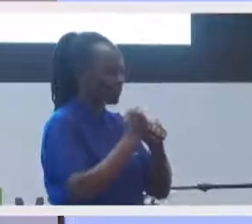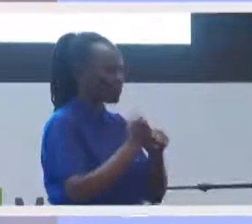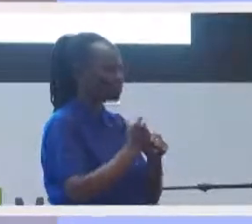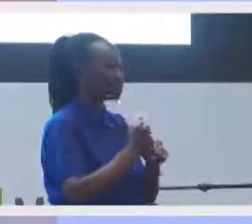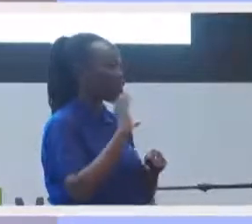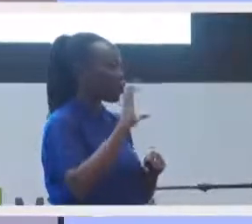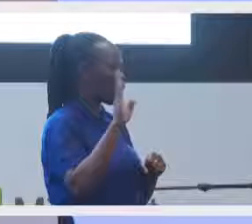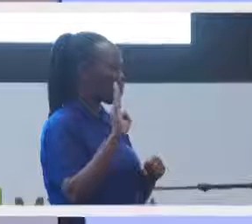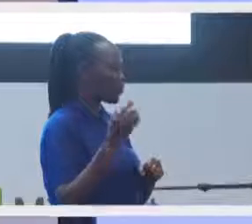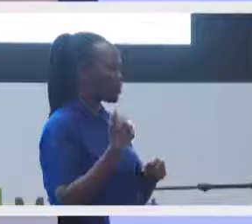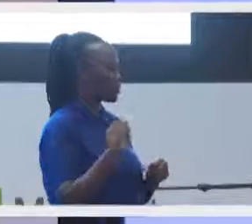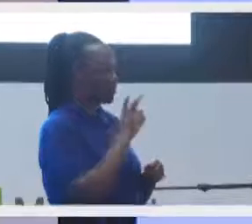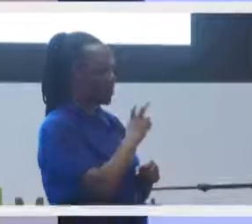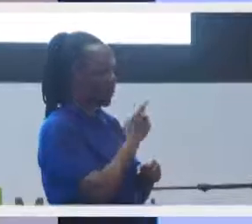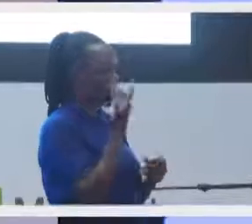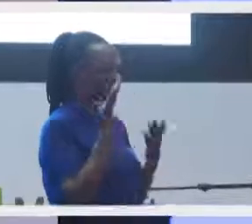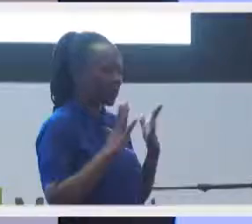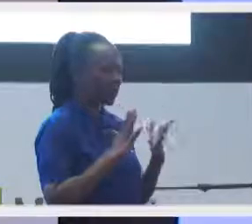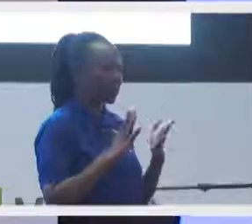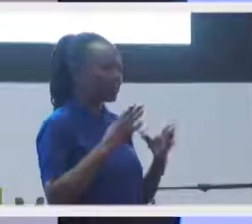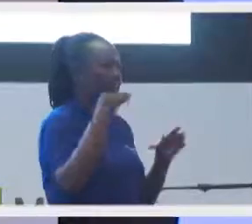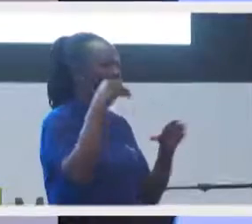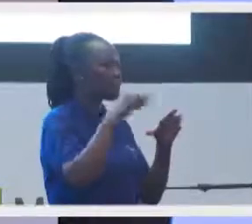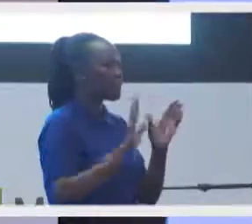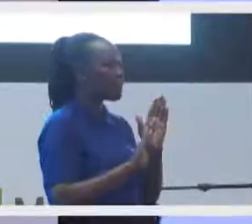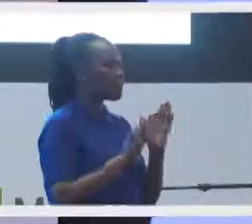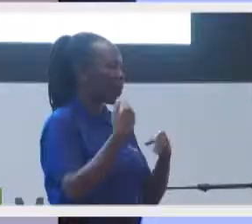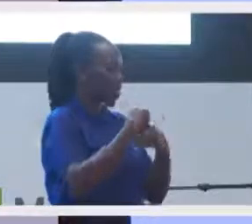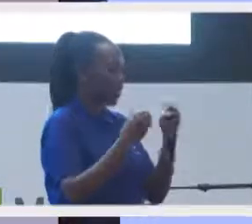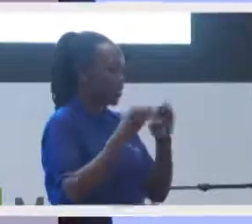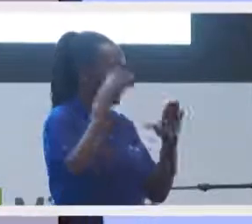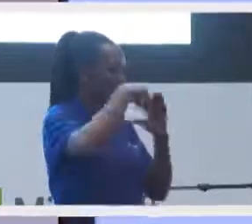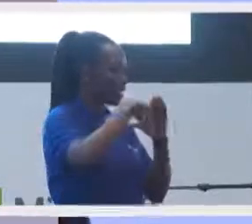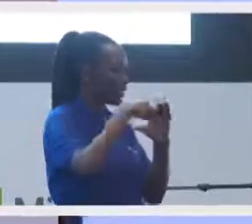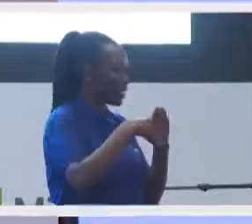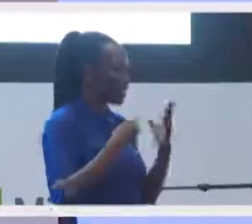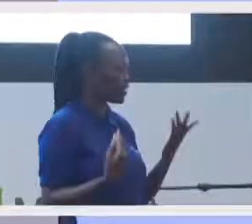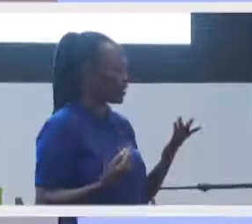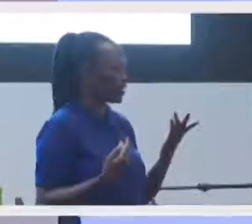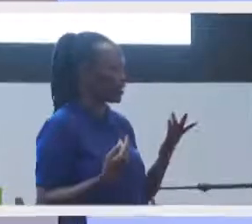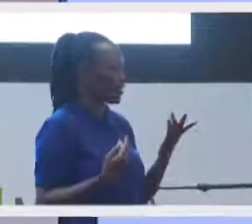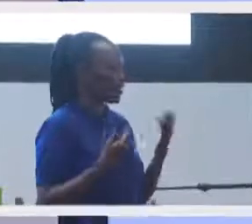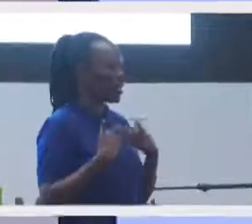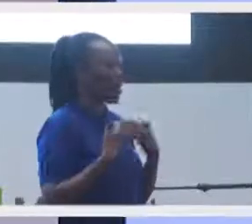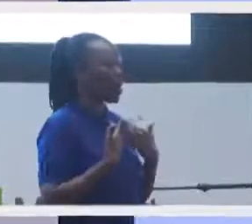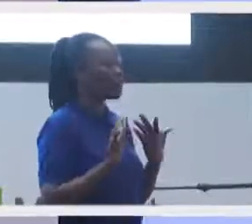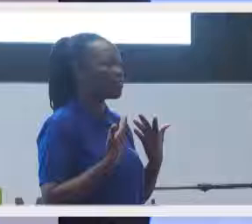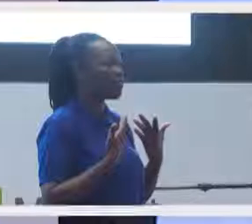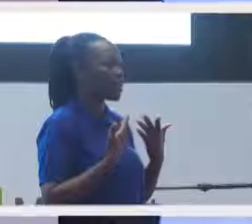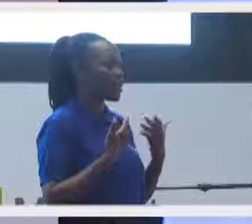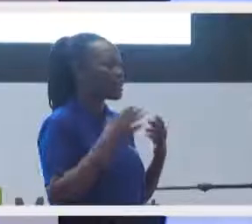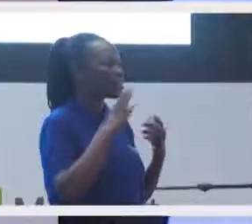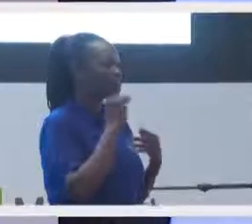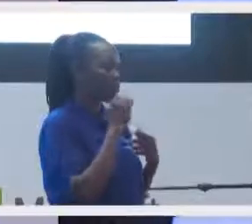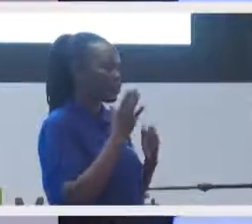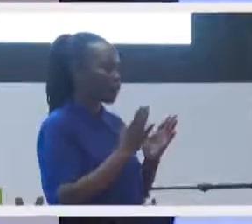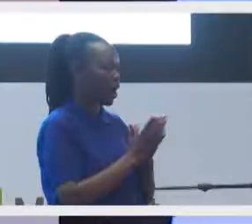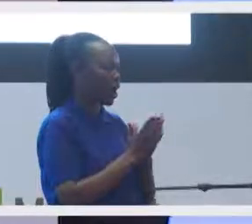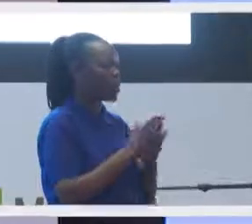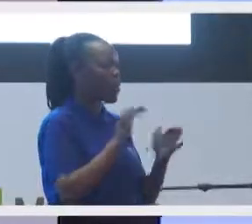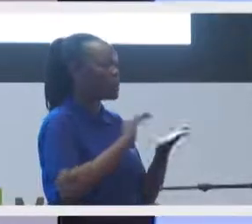one we just used, is the built-in screen reader which makes content accessible through synthesized speech and